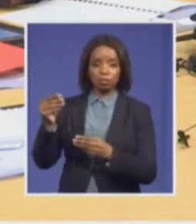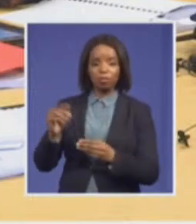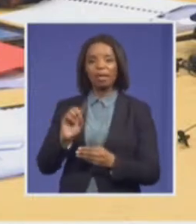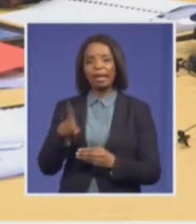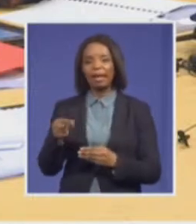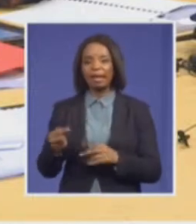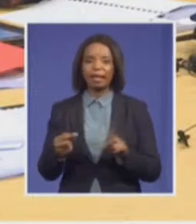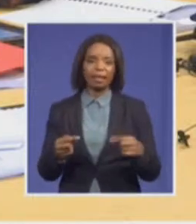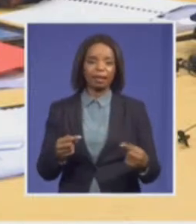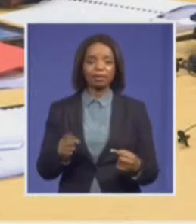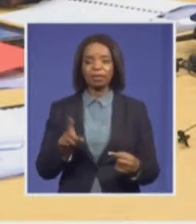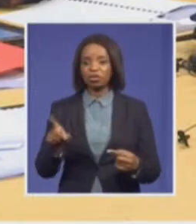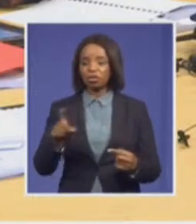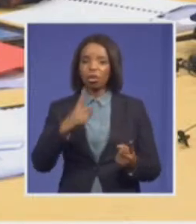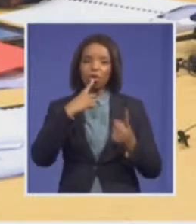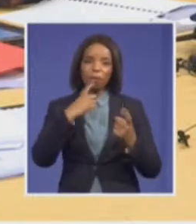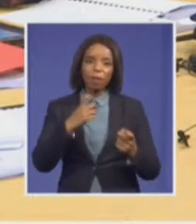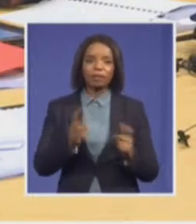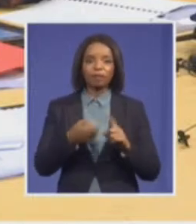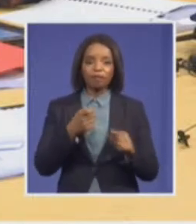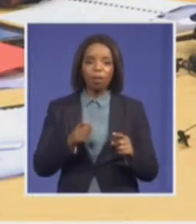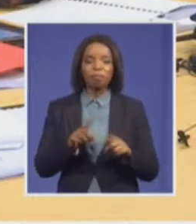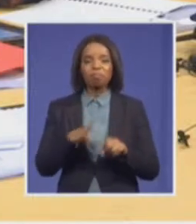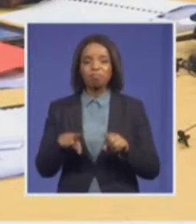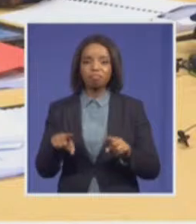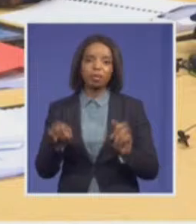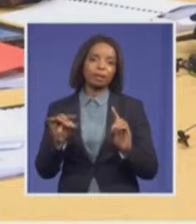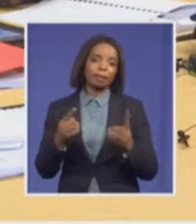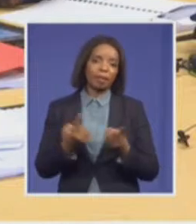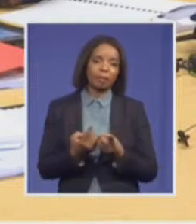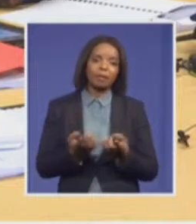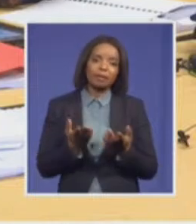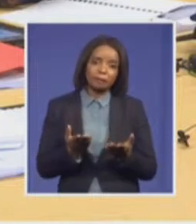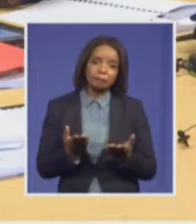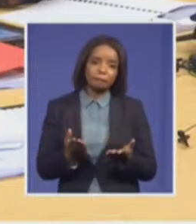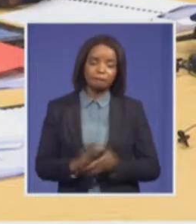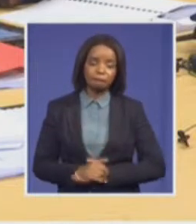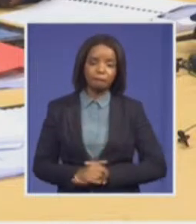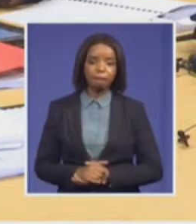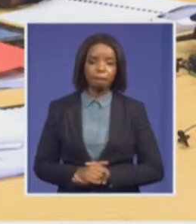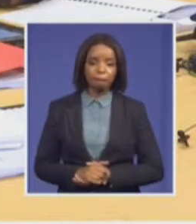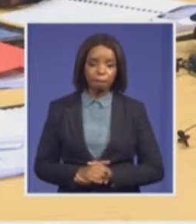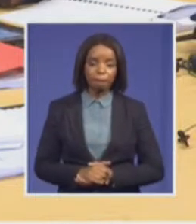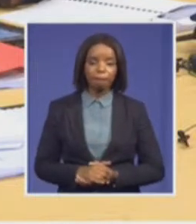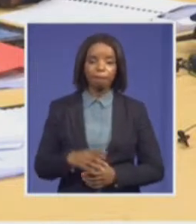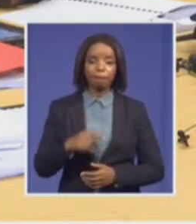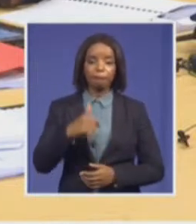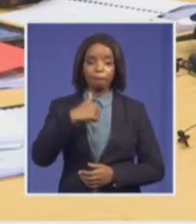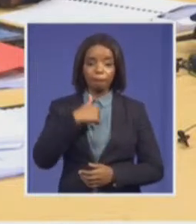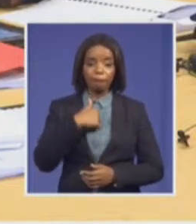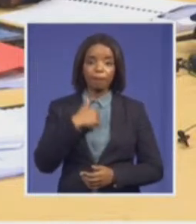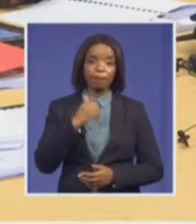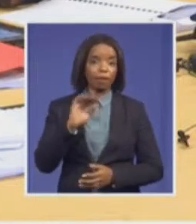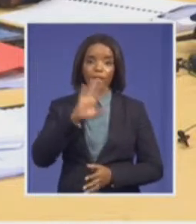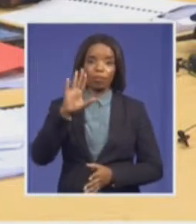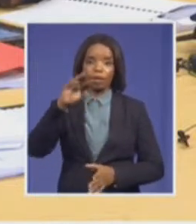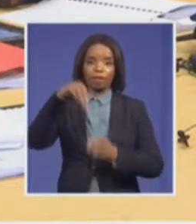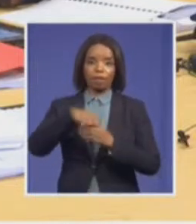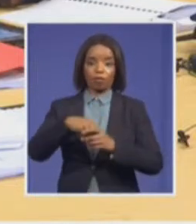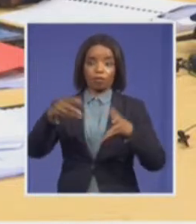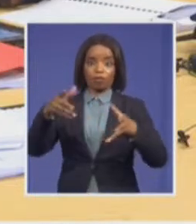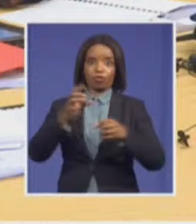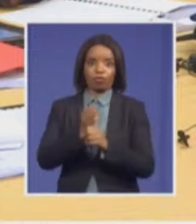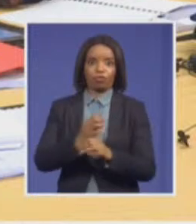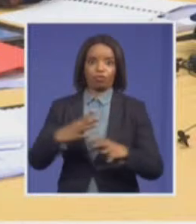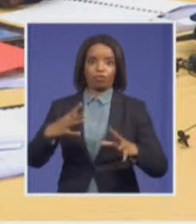is policy and regulation. So tell me, I was not involved in any investigation. Do you have any